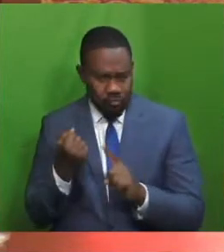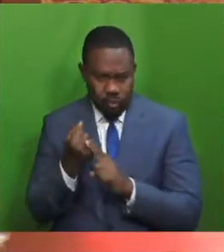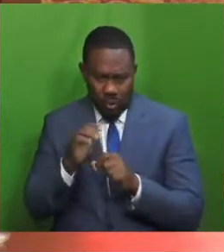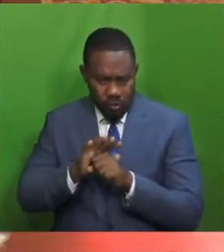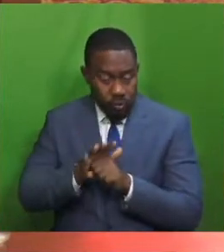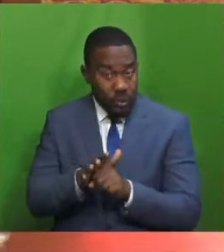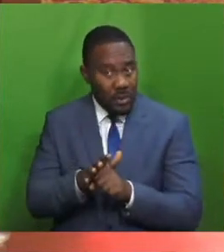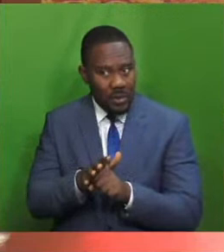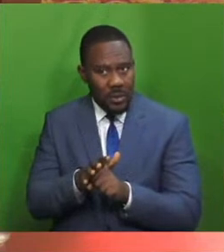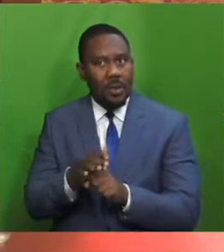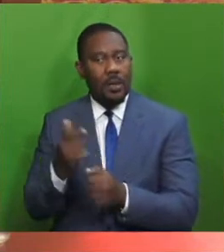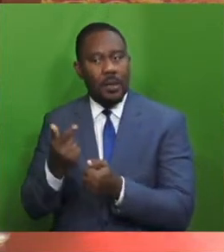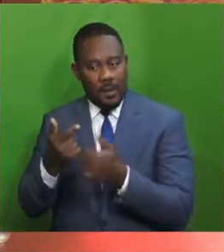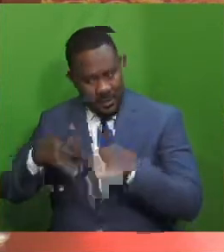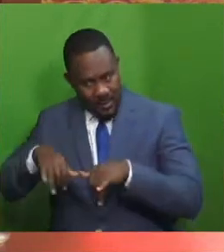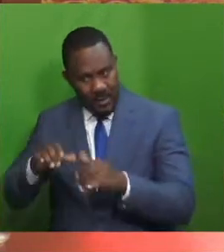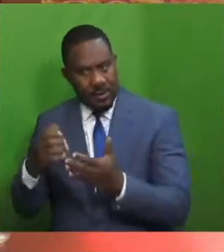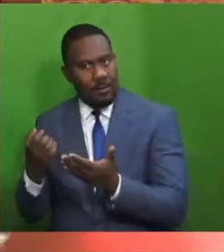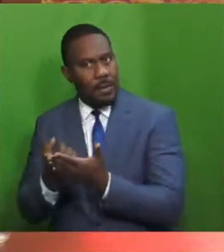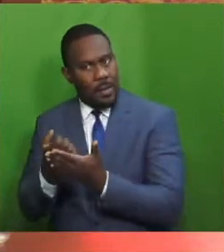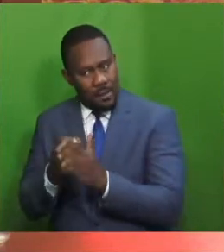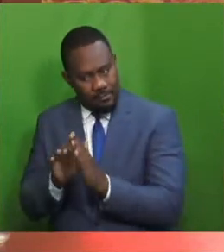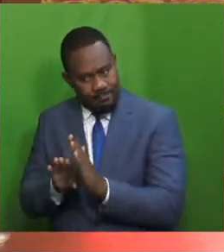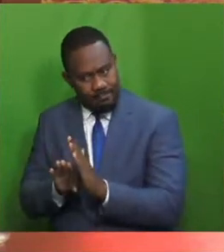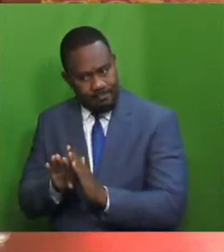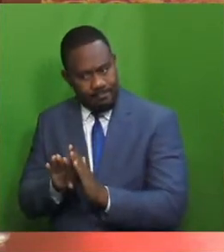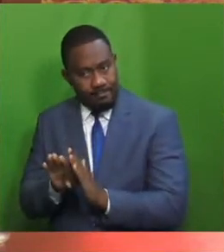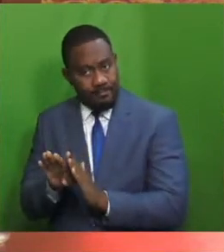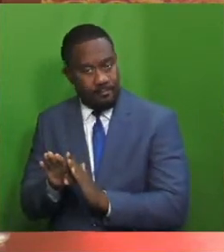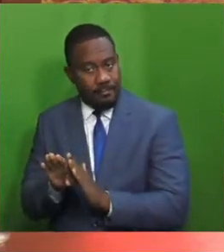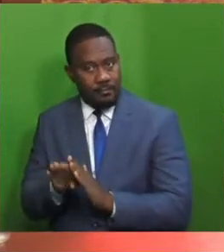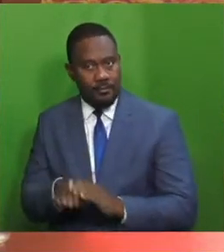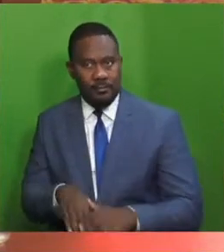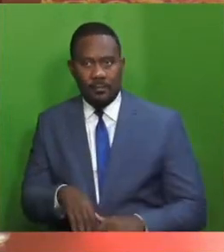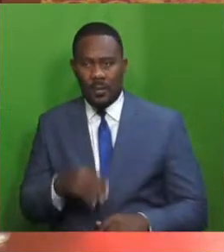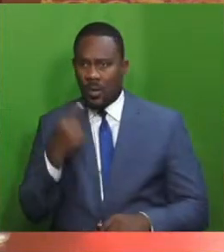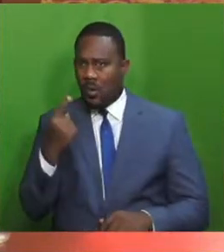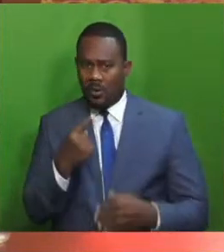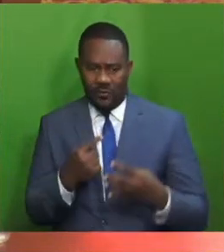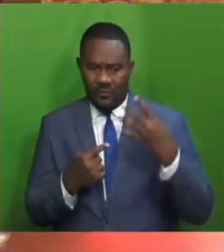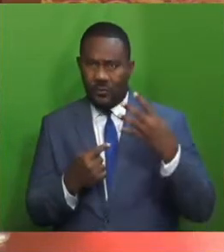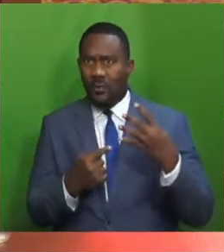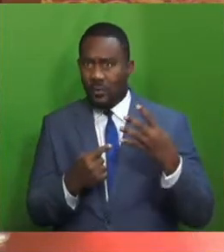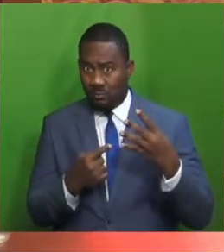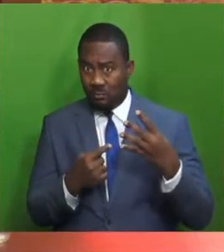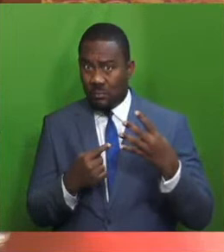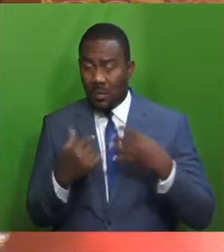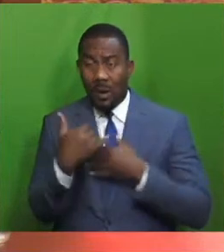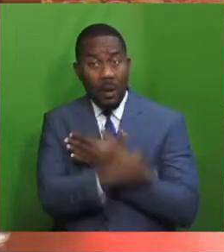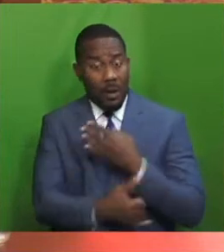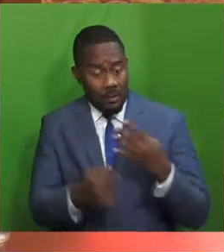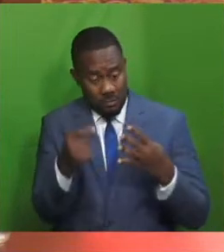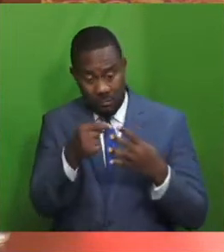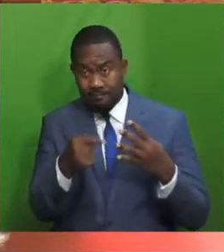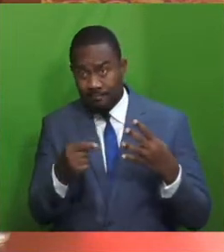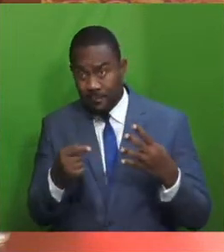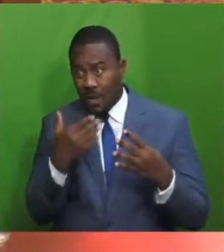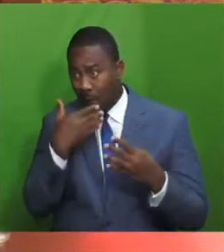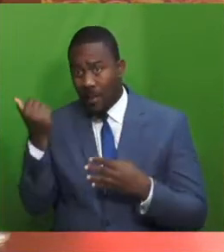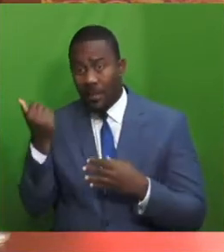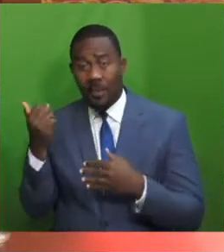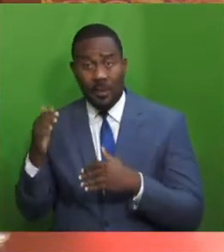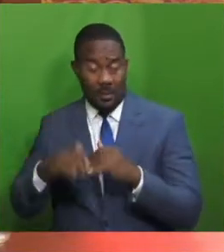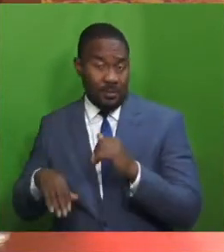Mr. Speaker, only 4 countries in the sub-region did better as far as GDP growth rate is concerned